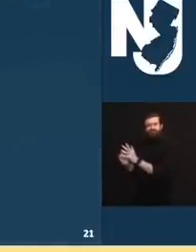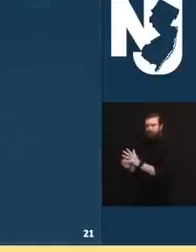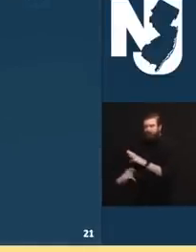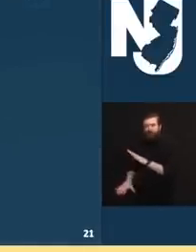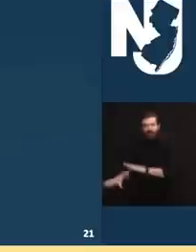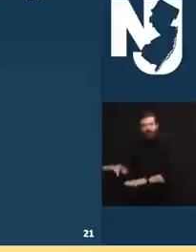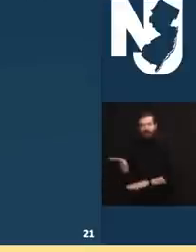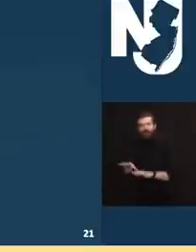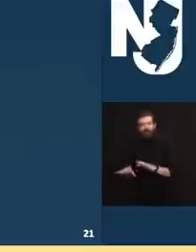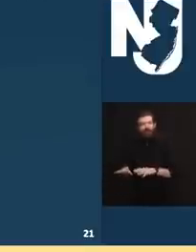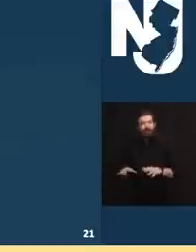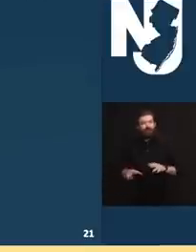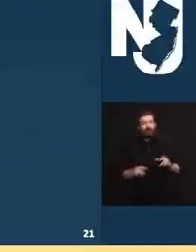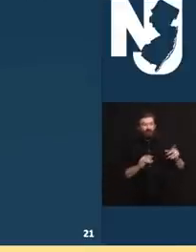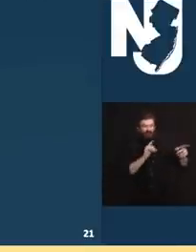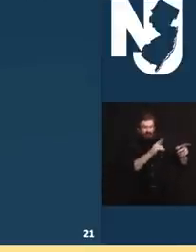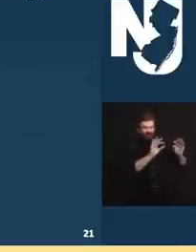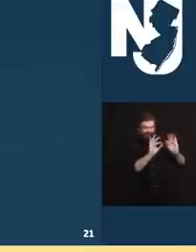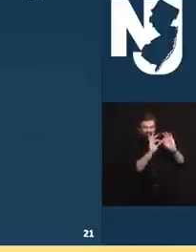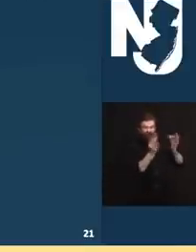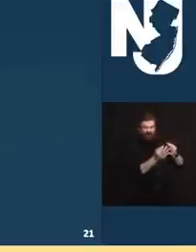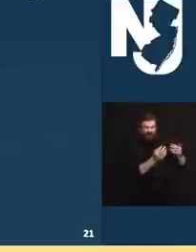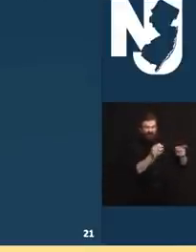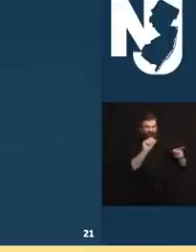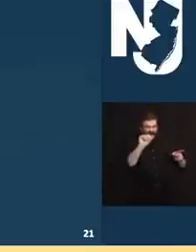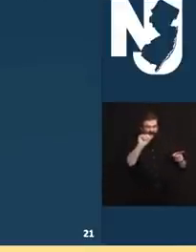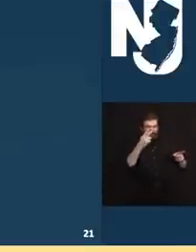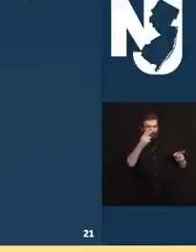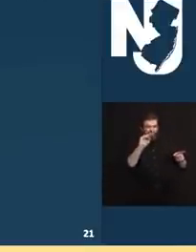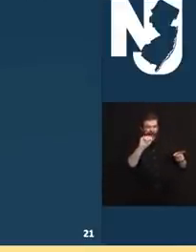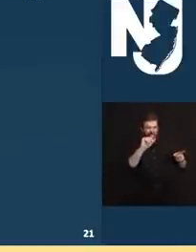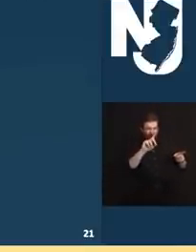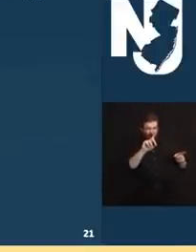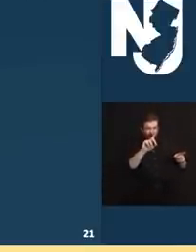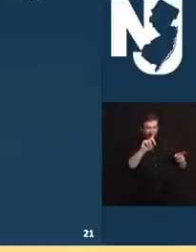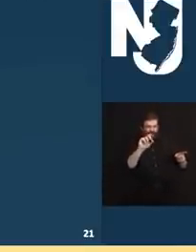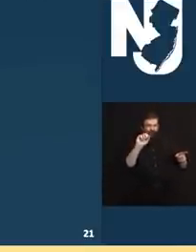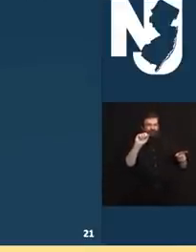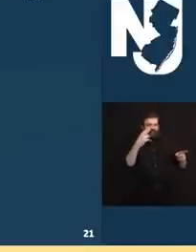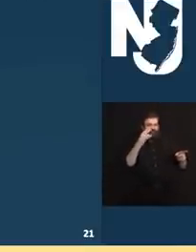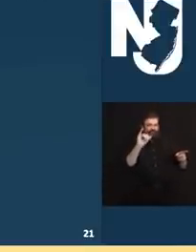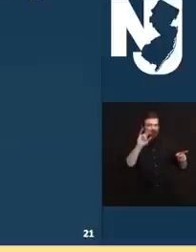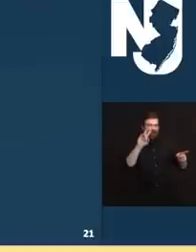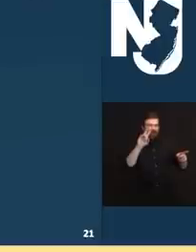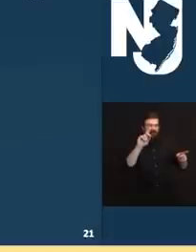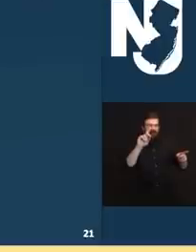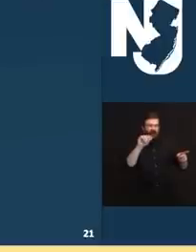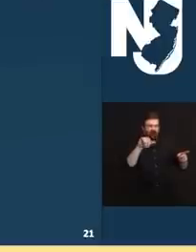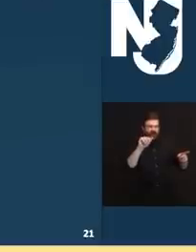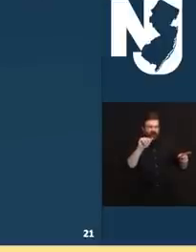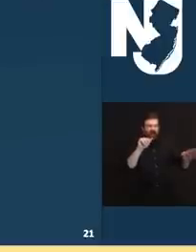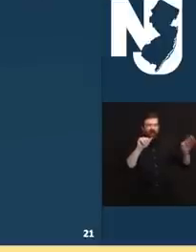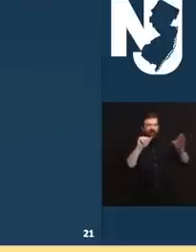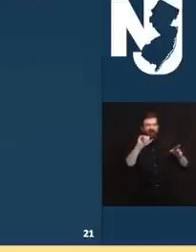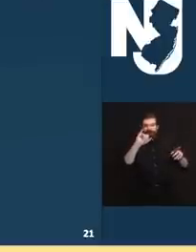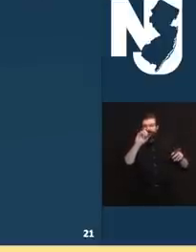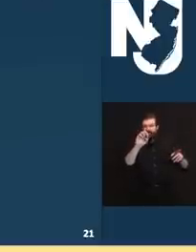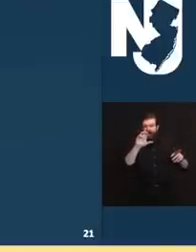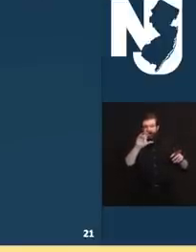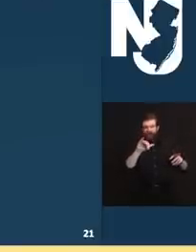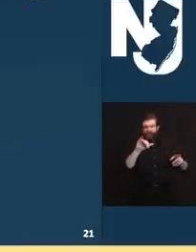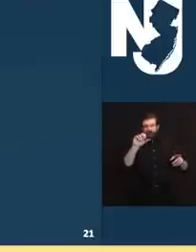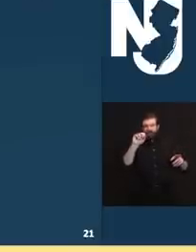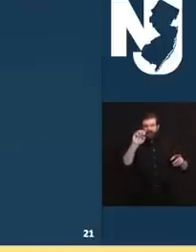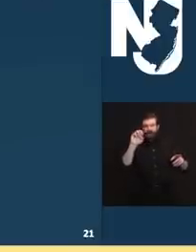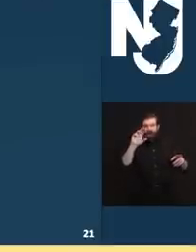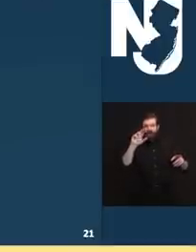Ahmad Shivdale and Jerry Siraj were brothers-in-law, and Altaf